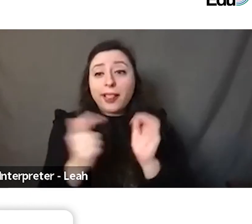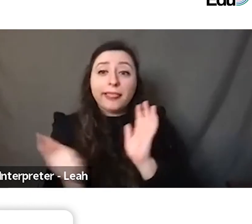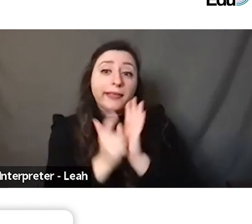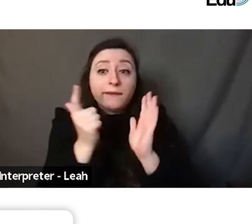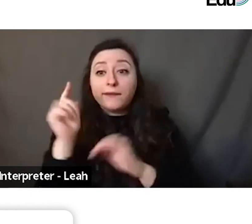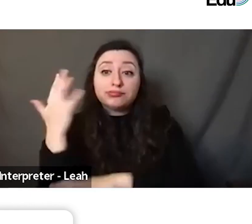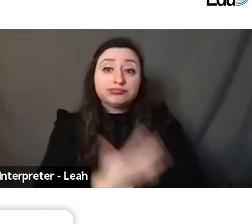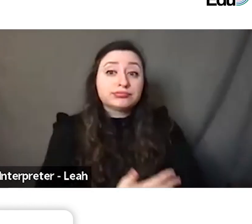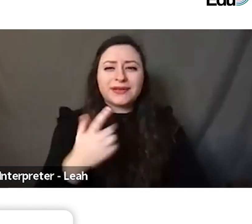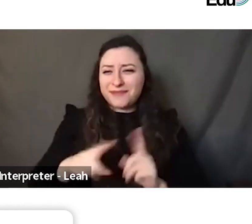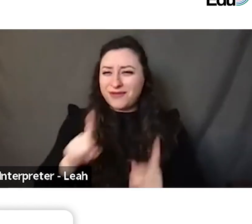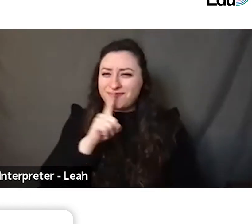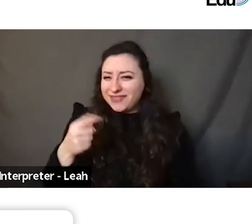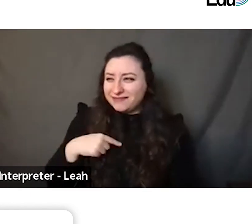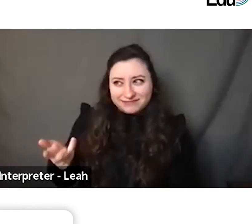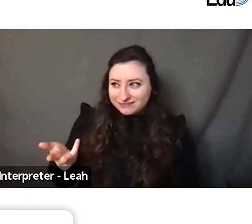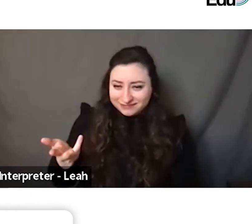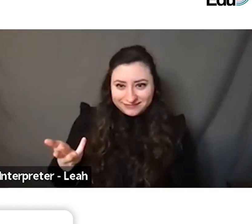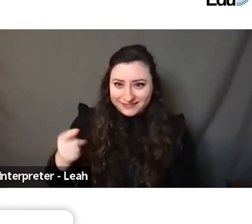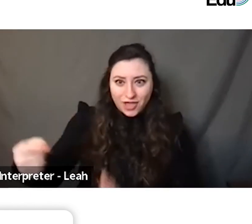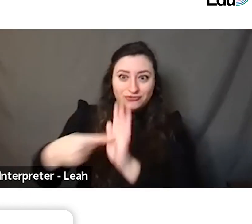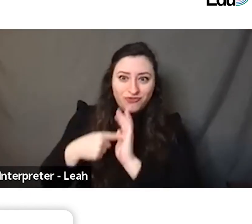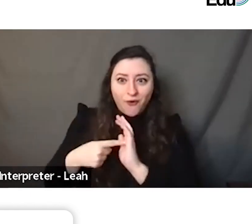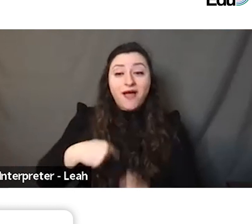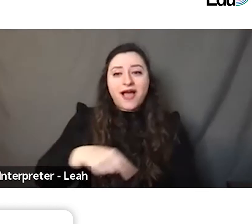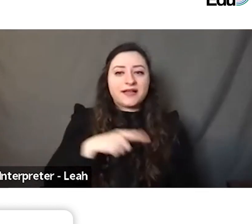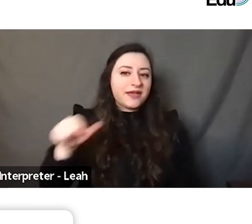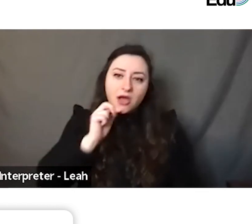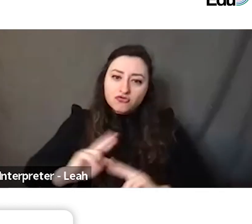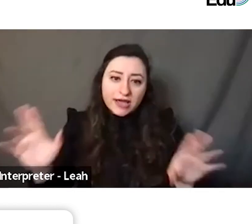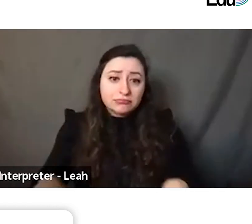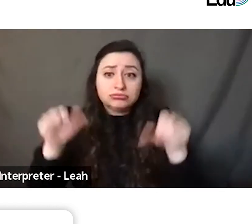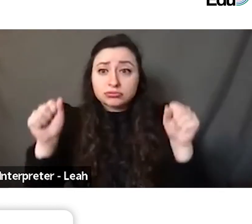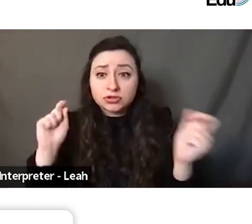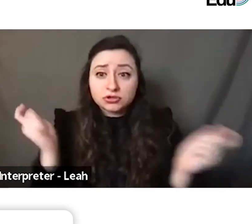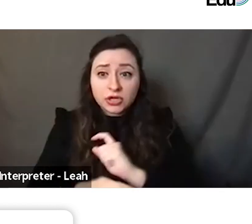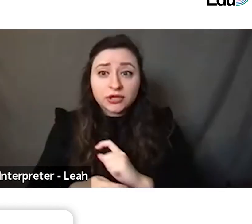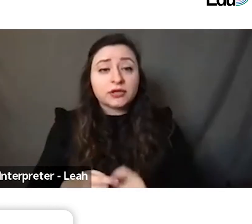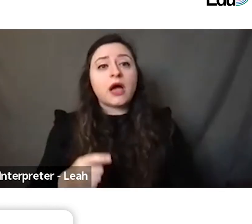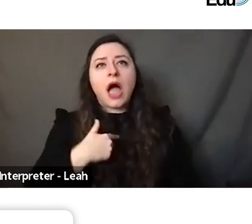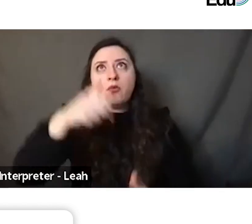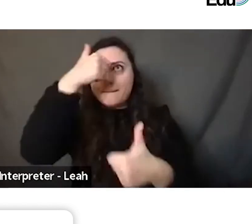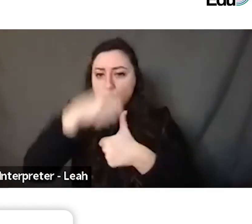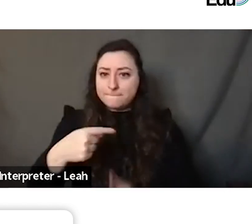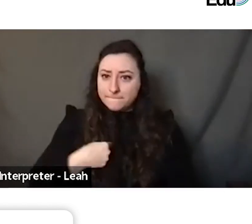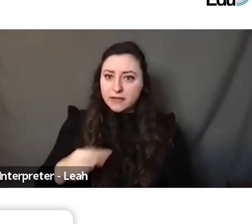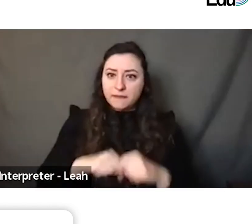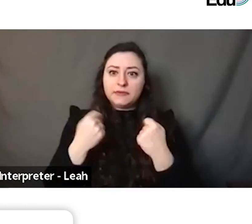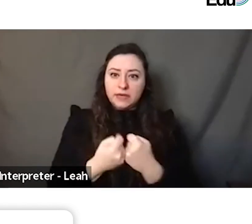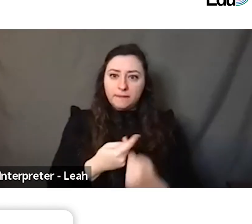that really made no sense because they were showing us they were not ready to take action. And I remember very vividly me and my team